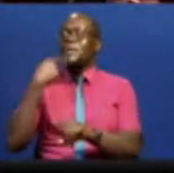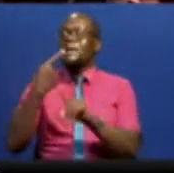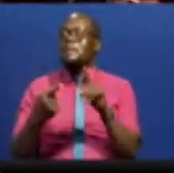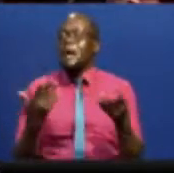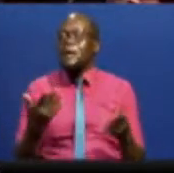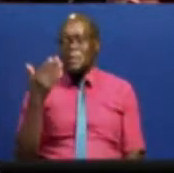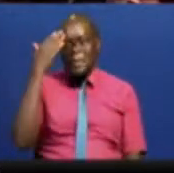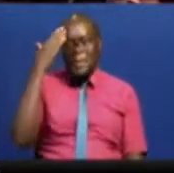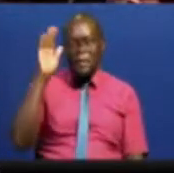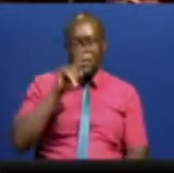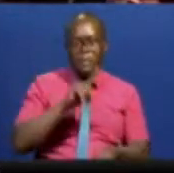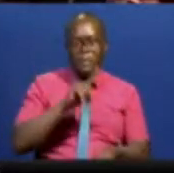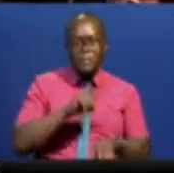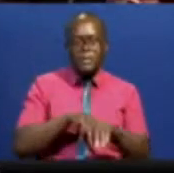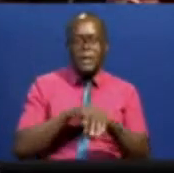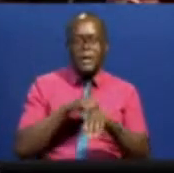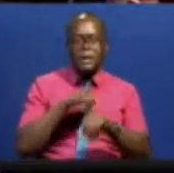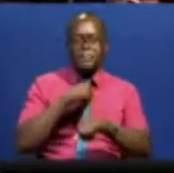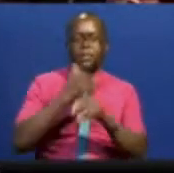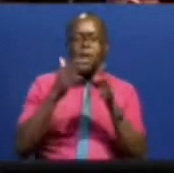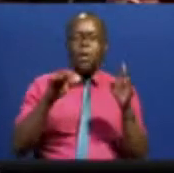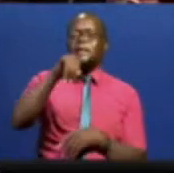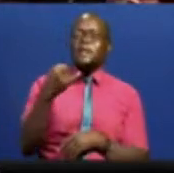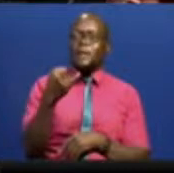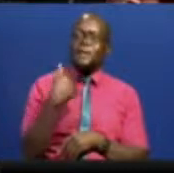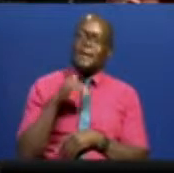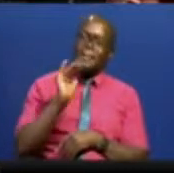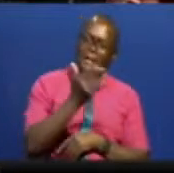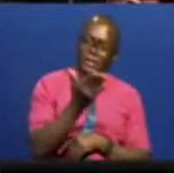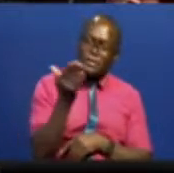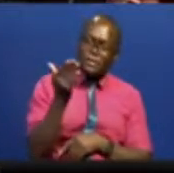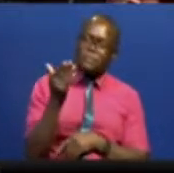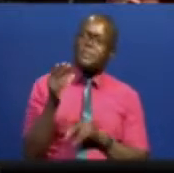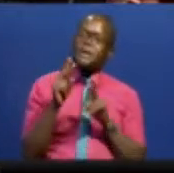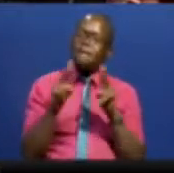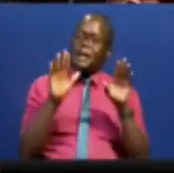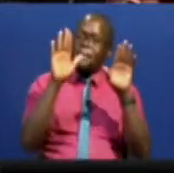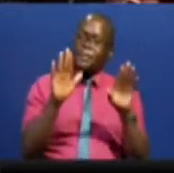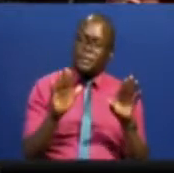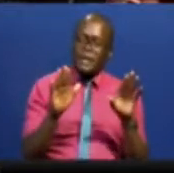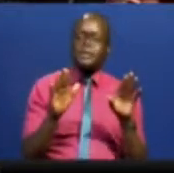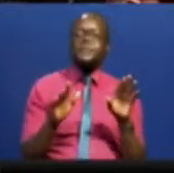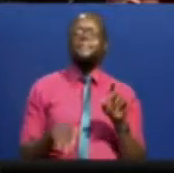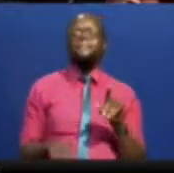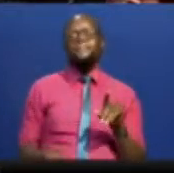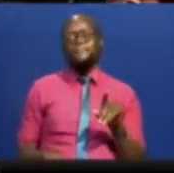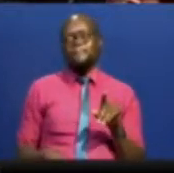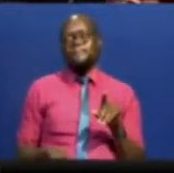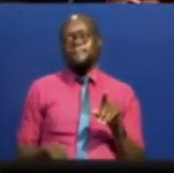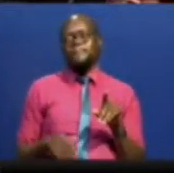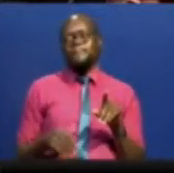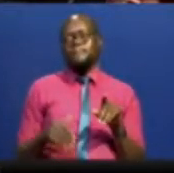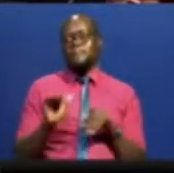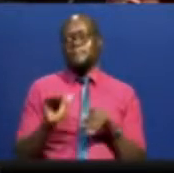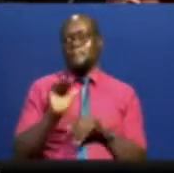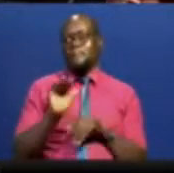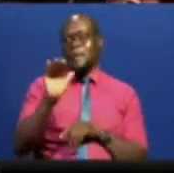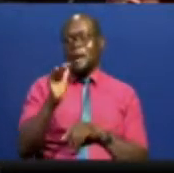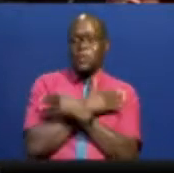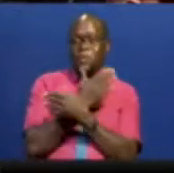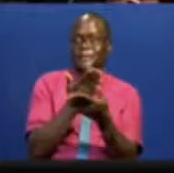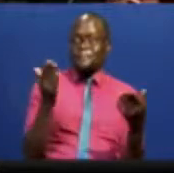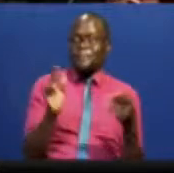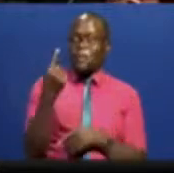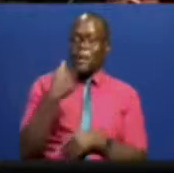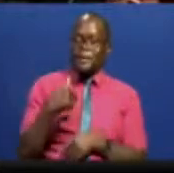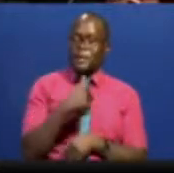when schools open in January. I want to plead with you, and this is a very serious speaker, and I will be asking my colleagues once we